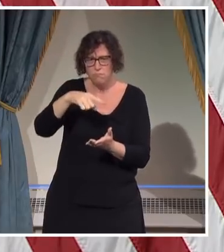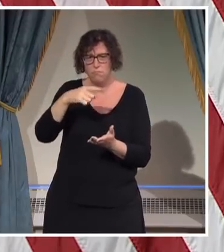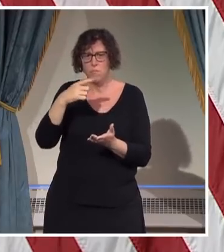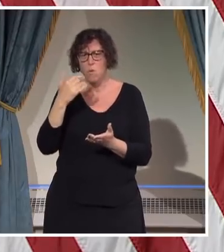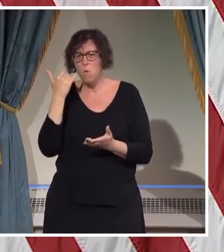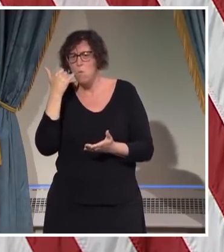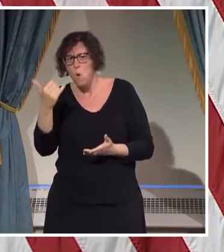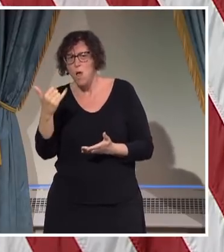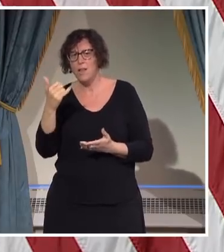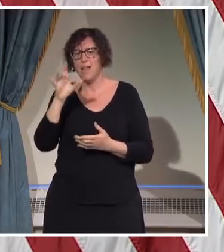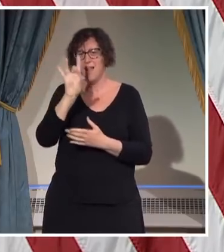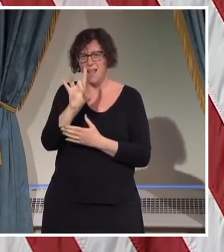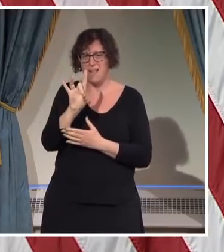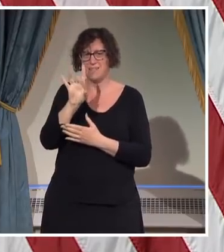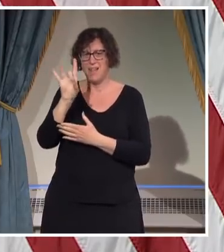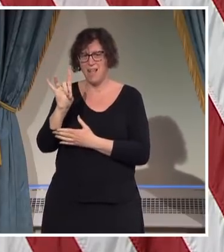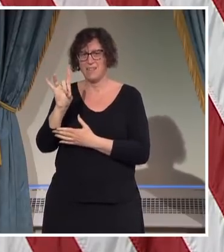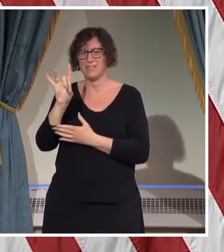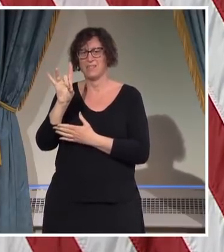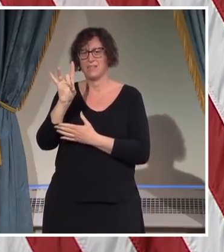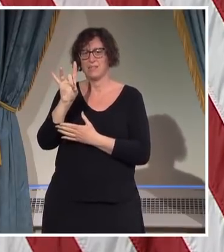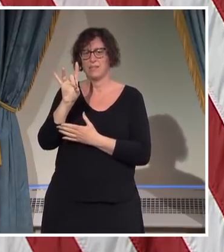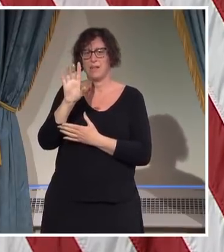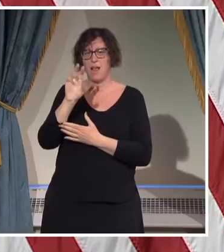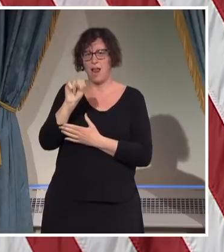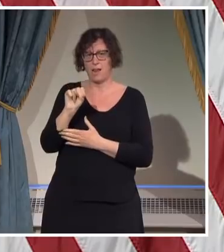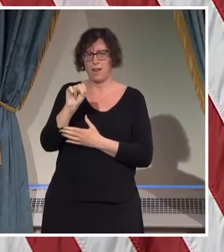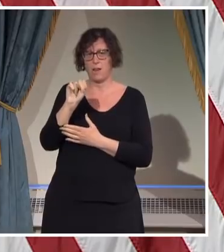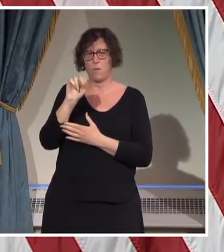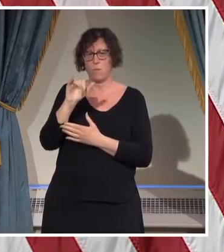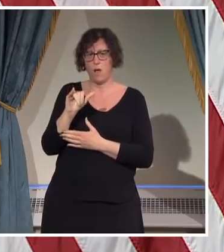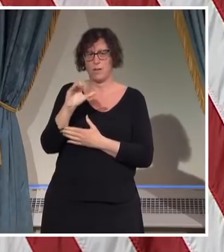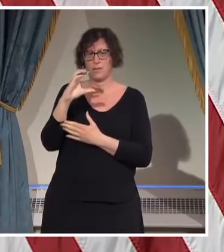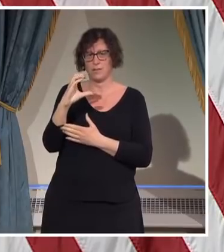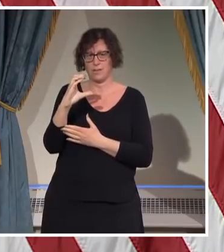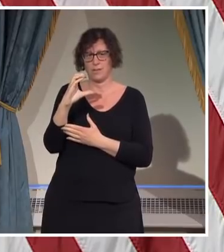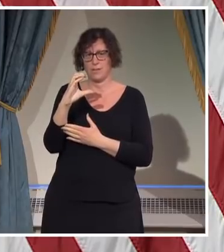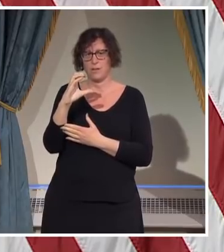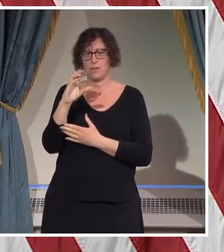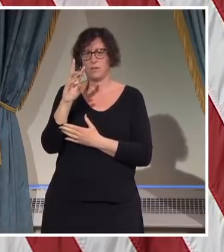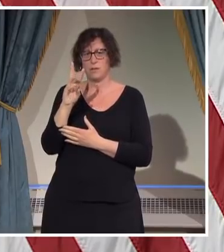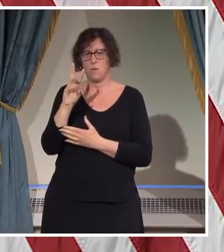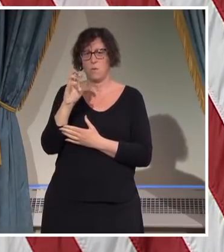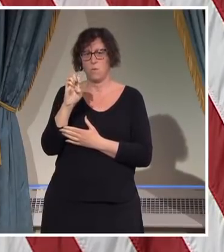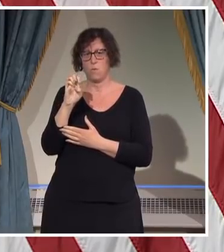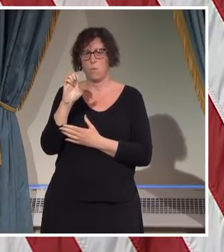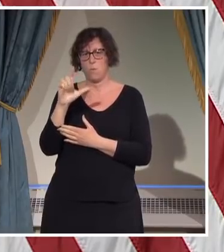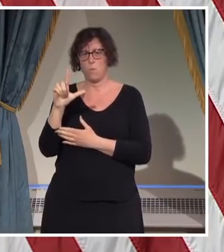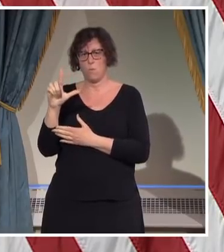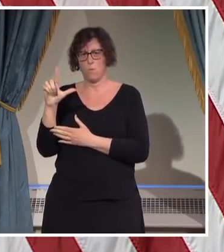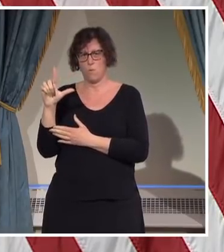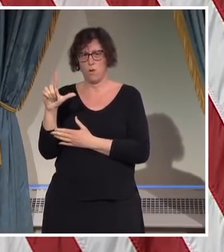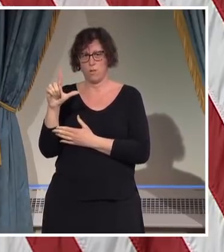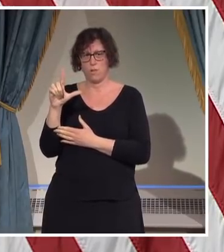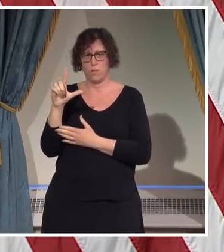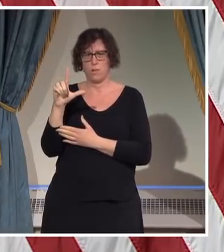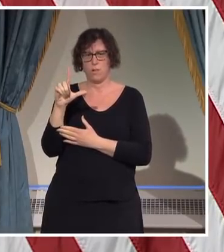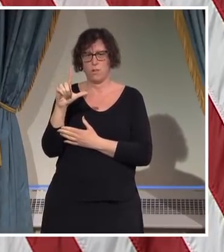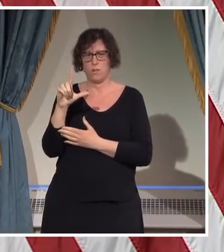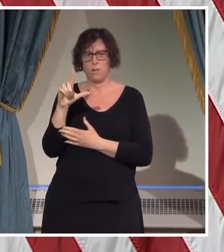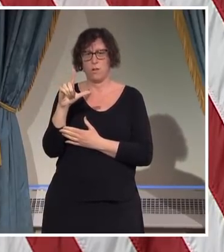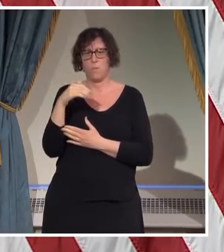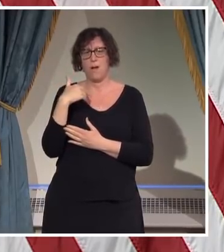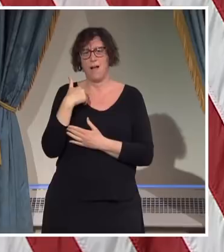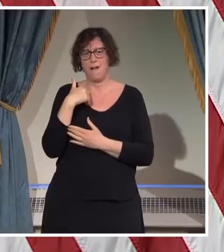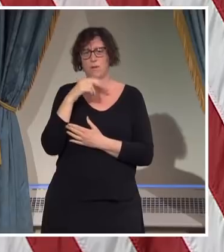888-NYC-WELL, 24/7, trained counselors, multiple languages. There's nothing wrong with feeling afraid or anxious at this